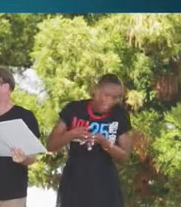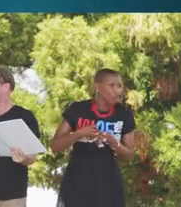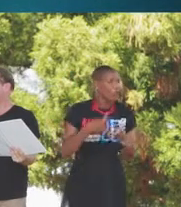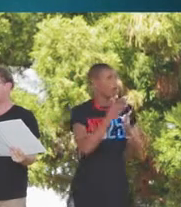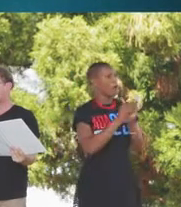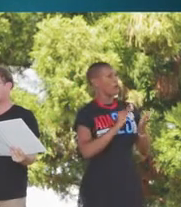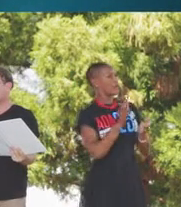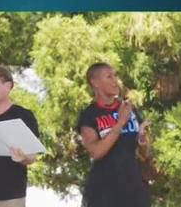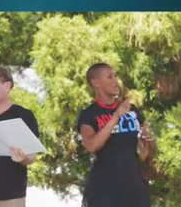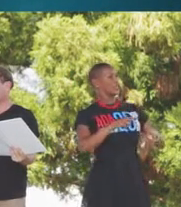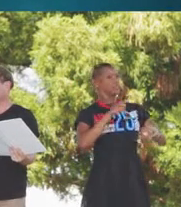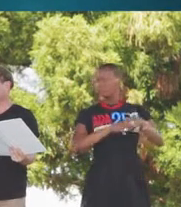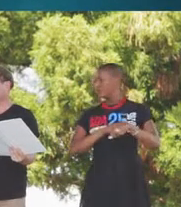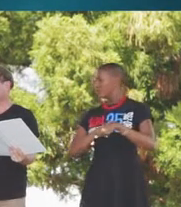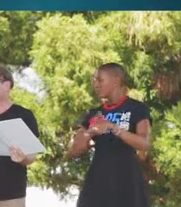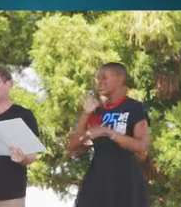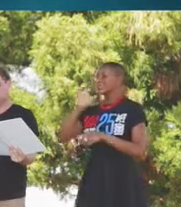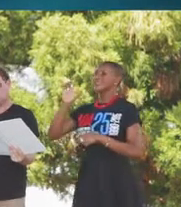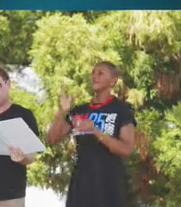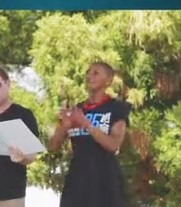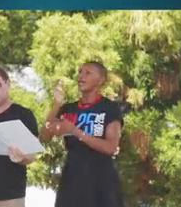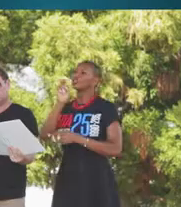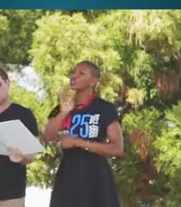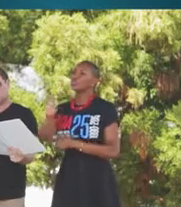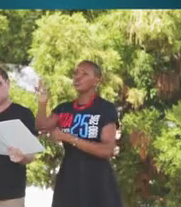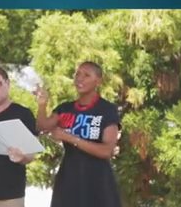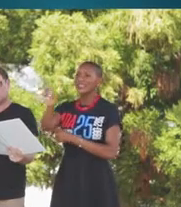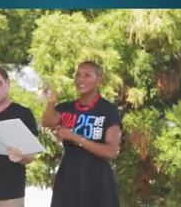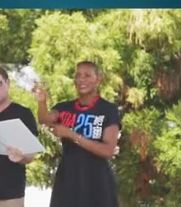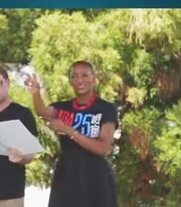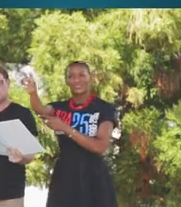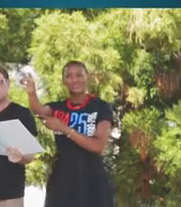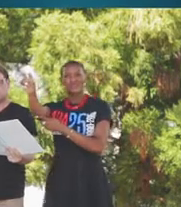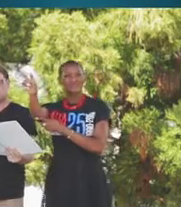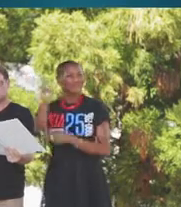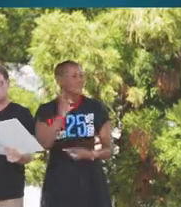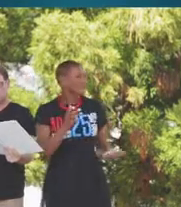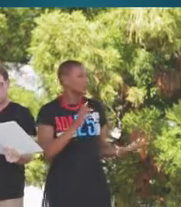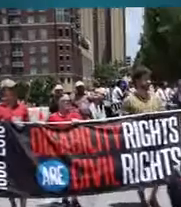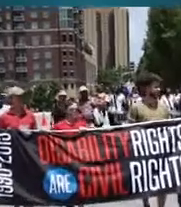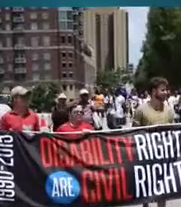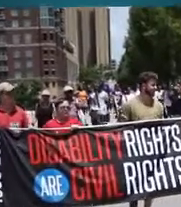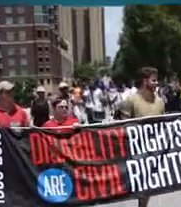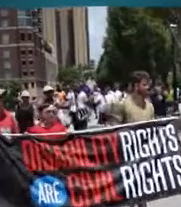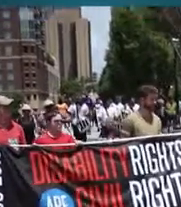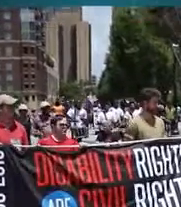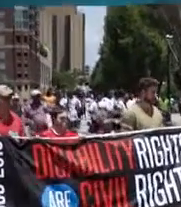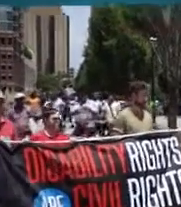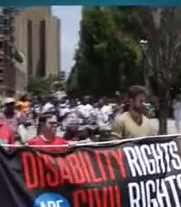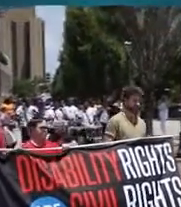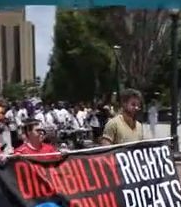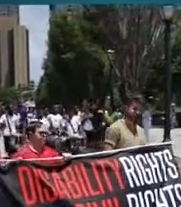is an integral part of our nation's civil rights journey. Former White House advisor